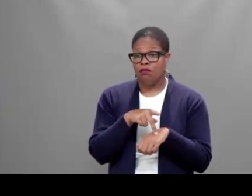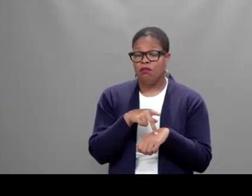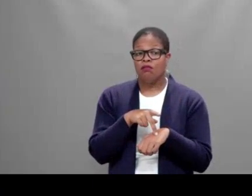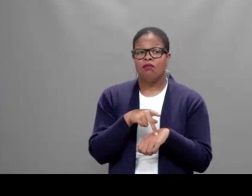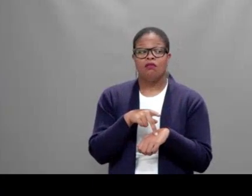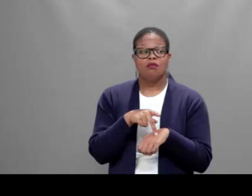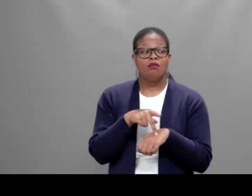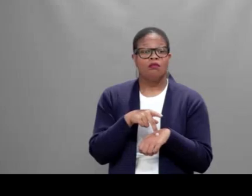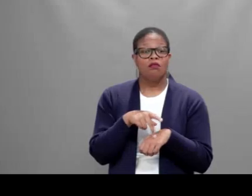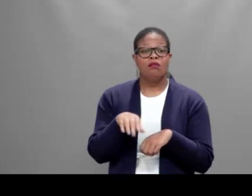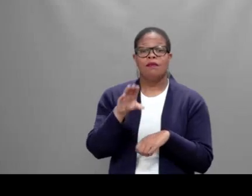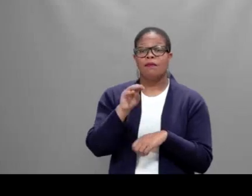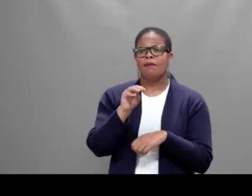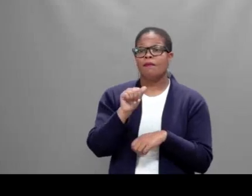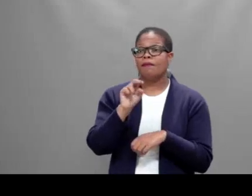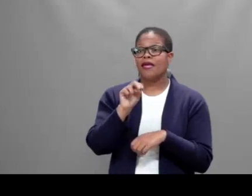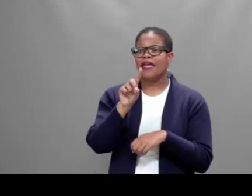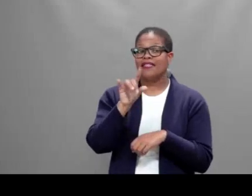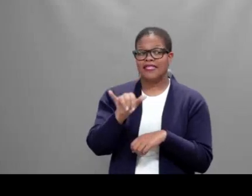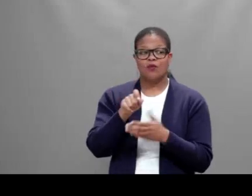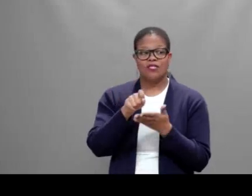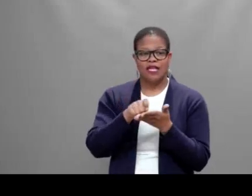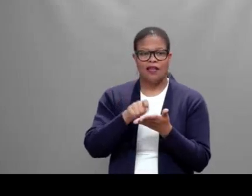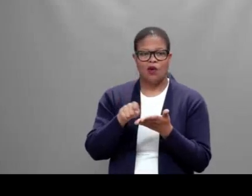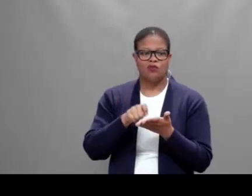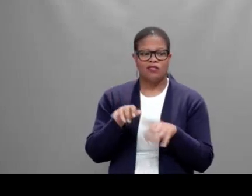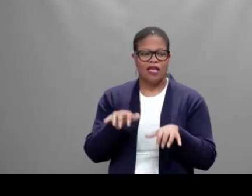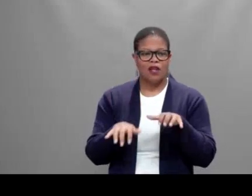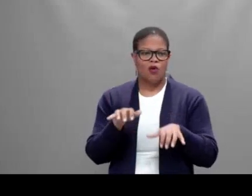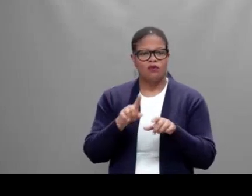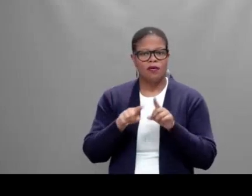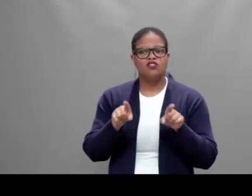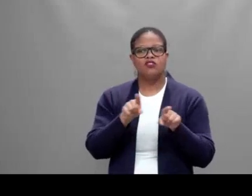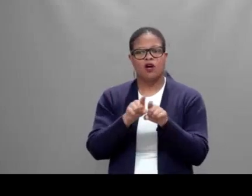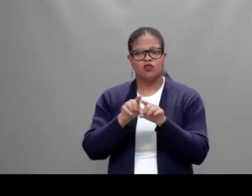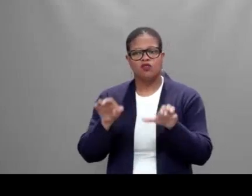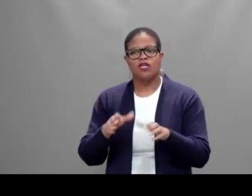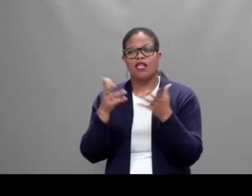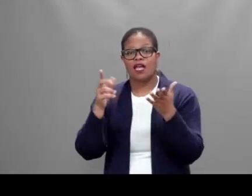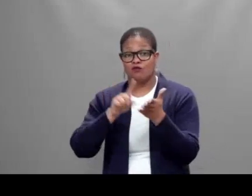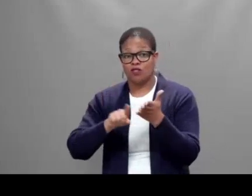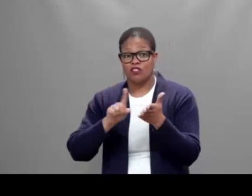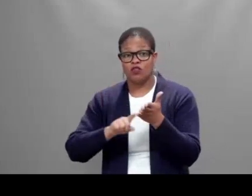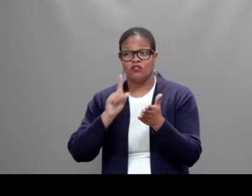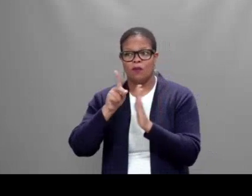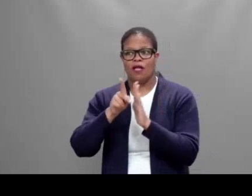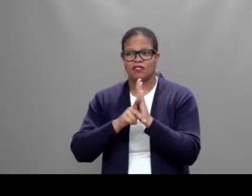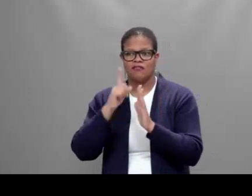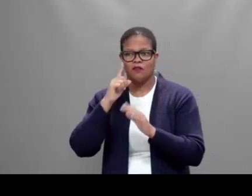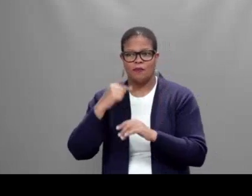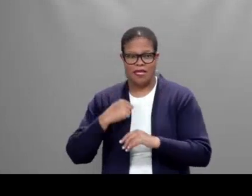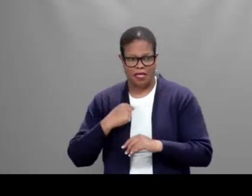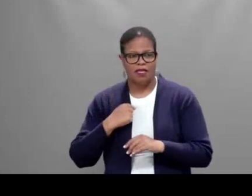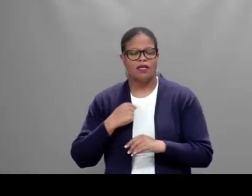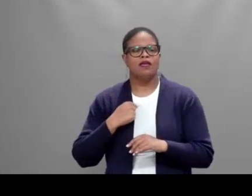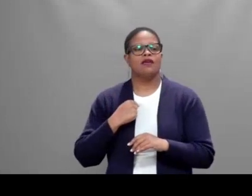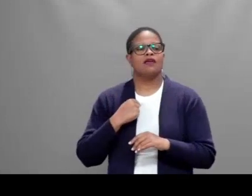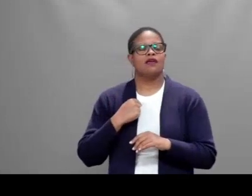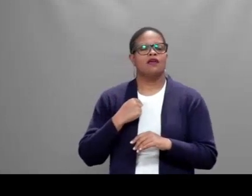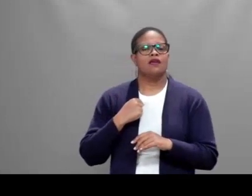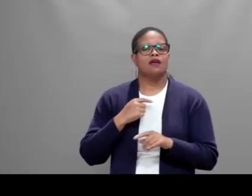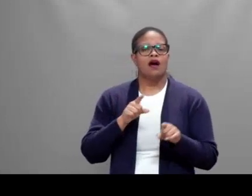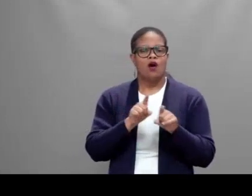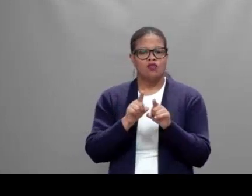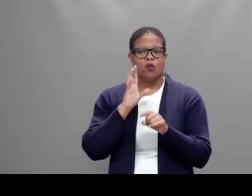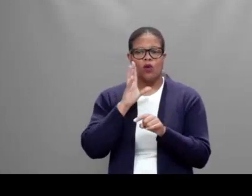Mandy would also take notes, but she's also done a lot of research on policies for me. And then we would have